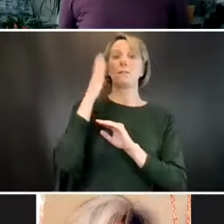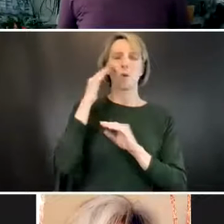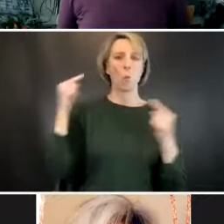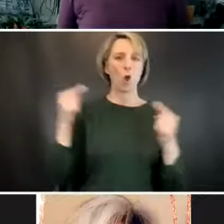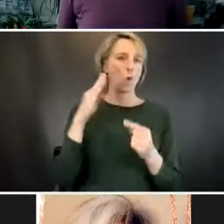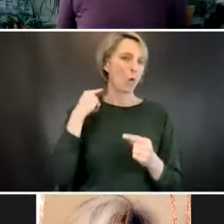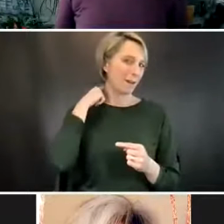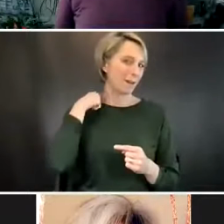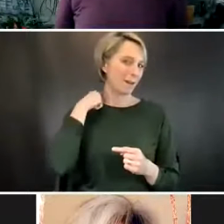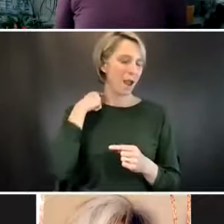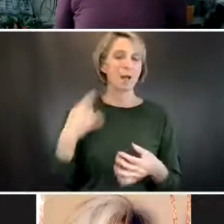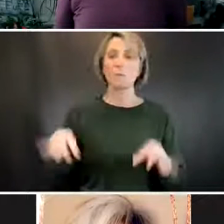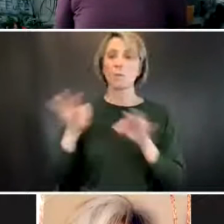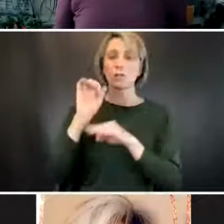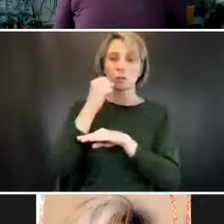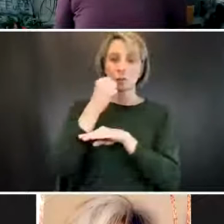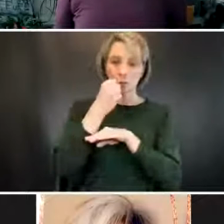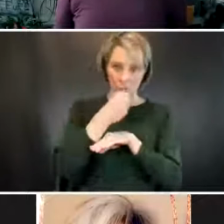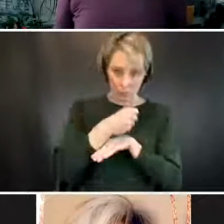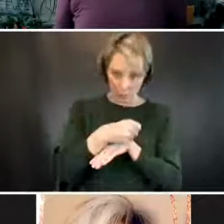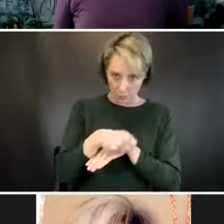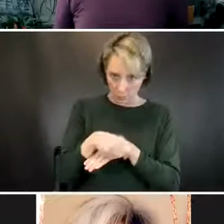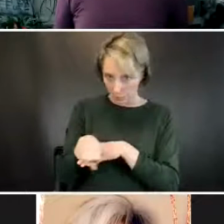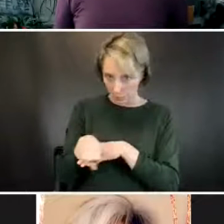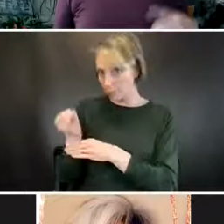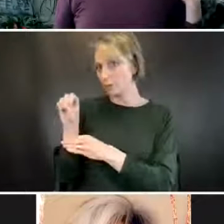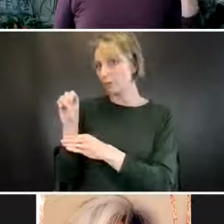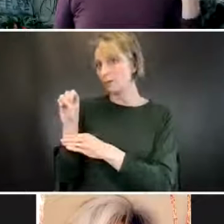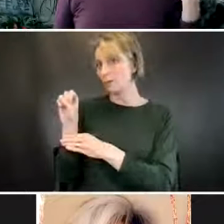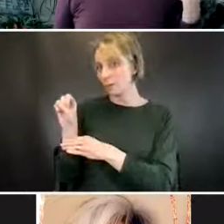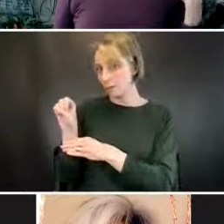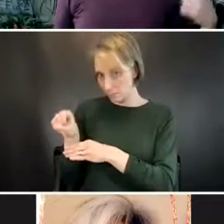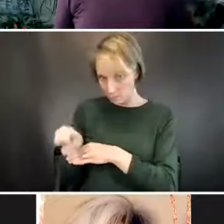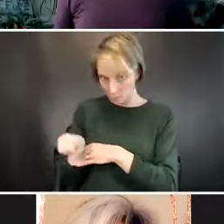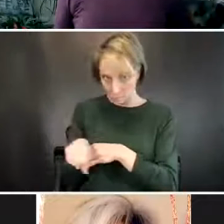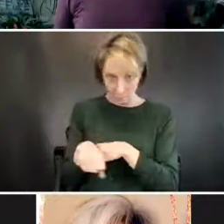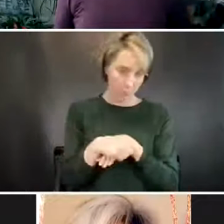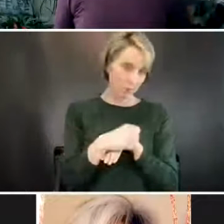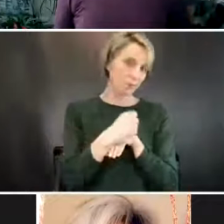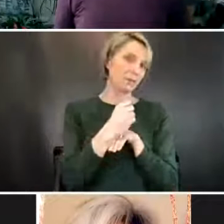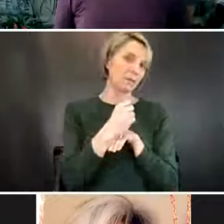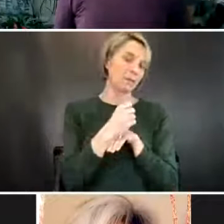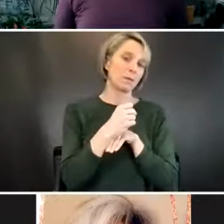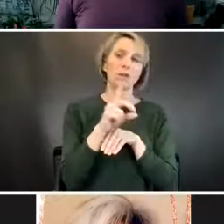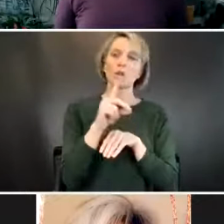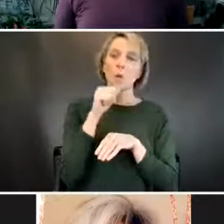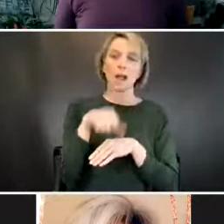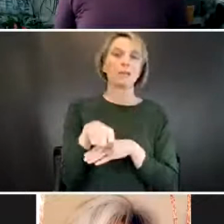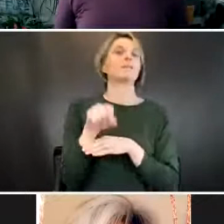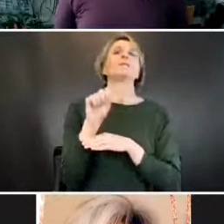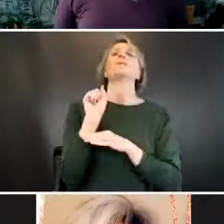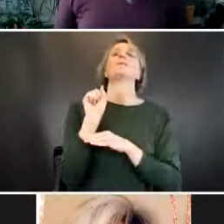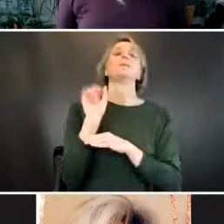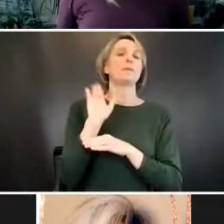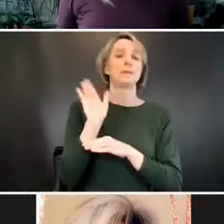roll forward and over to the other side. So ear towards shoulder, and we're just going to let